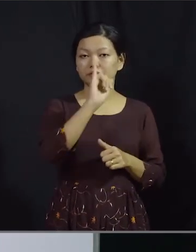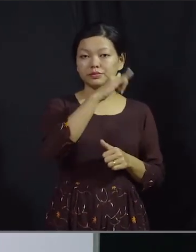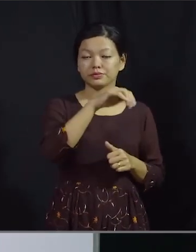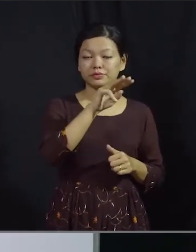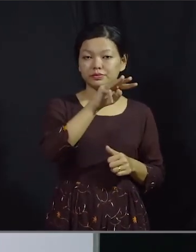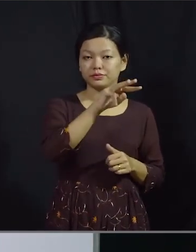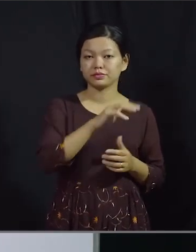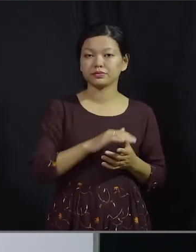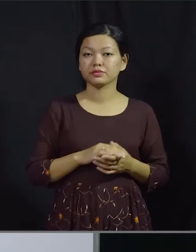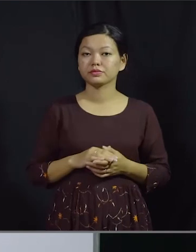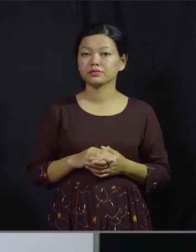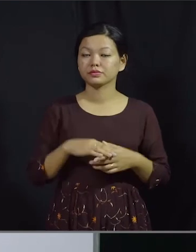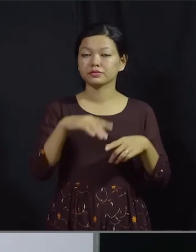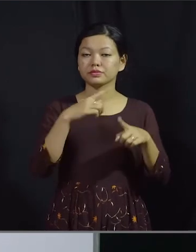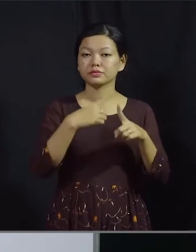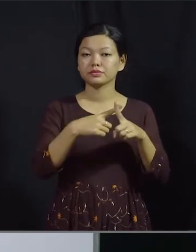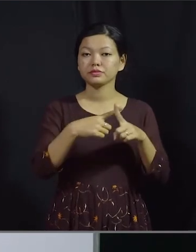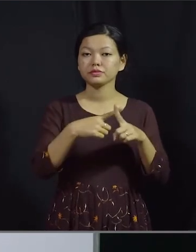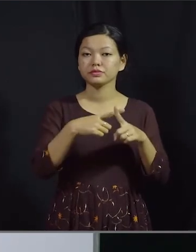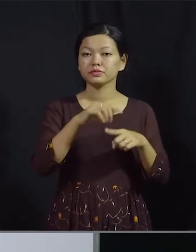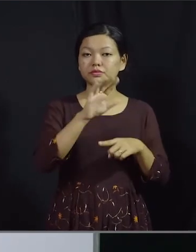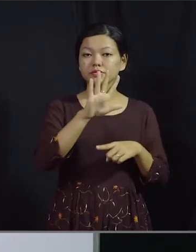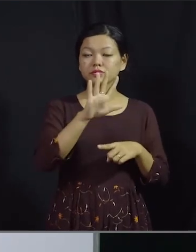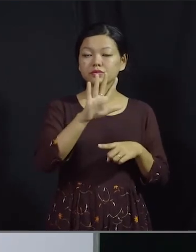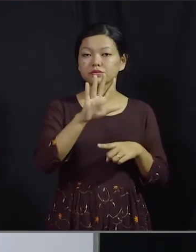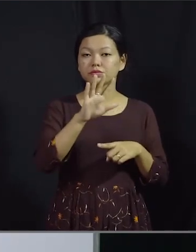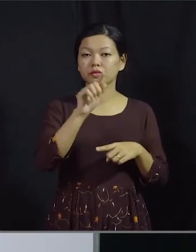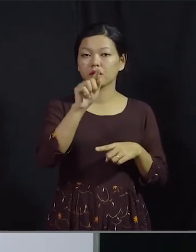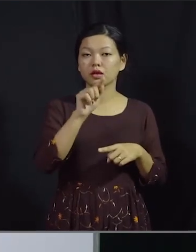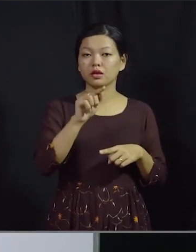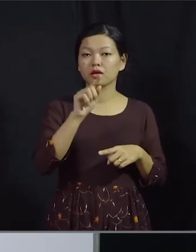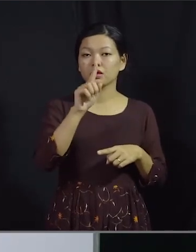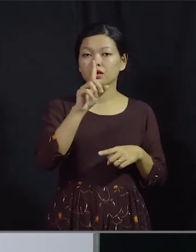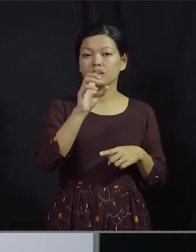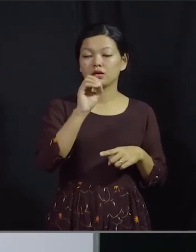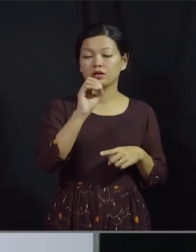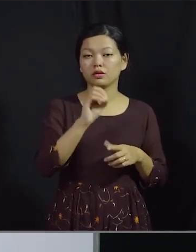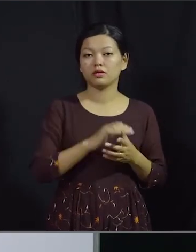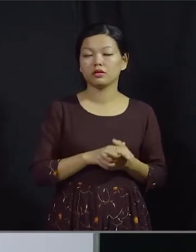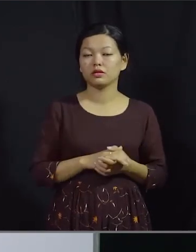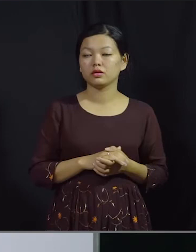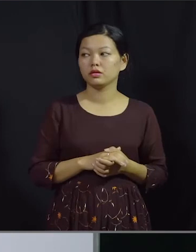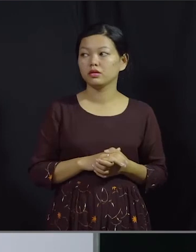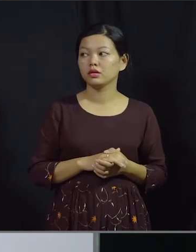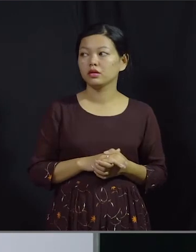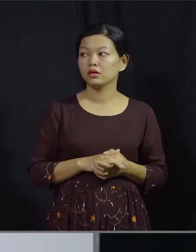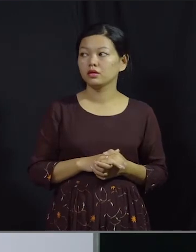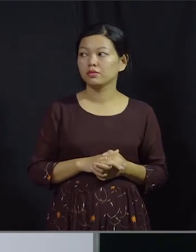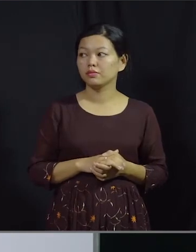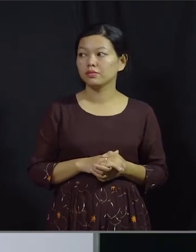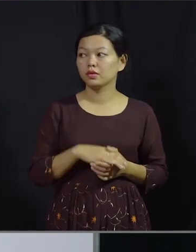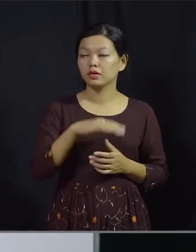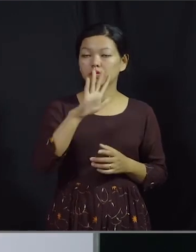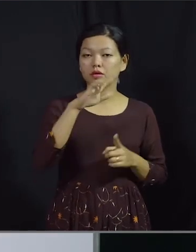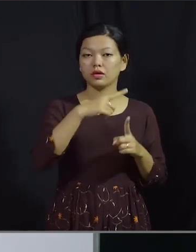6,000 into 5 divided by 10. 10 means 5 plus 3 plus